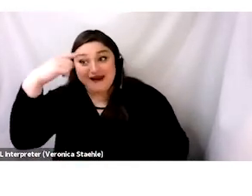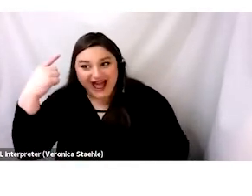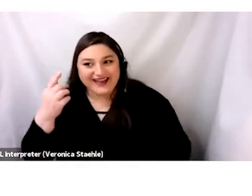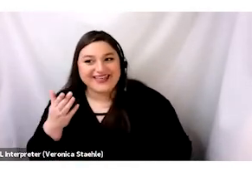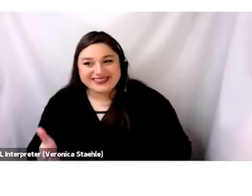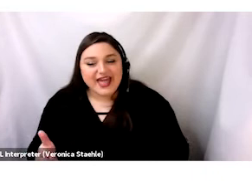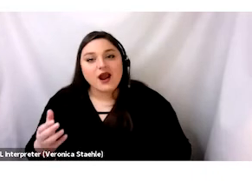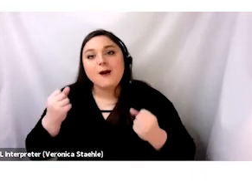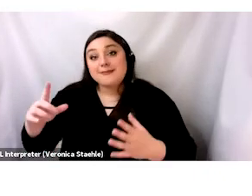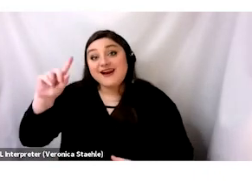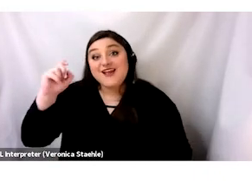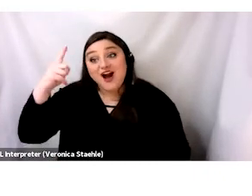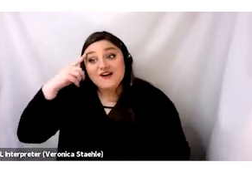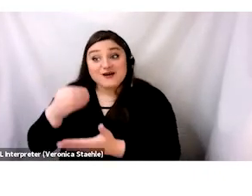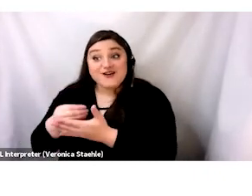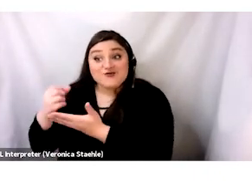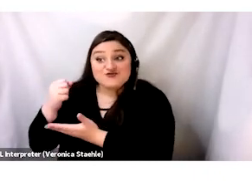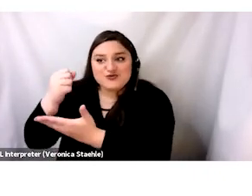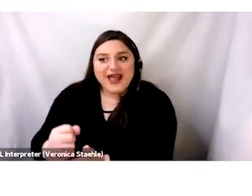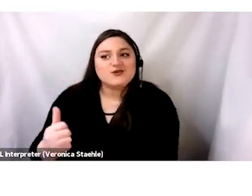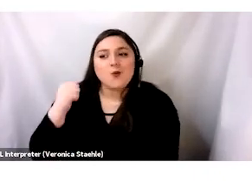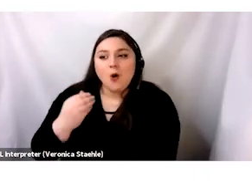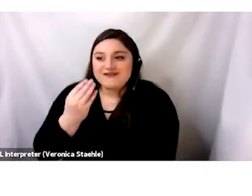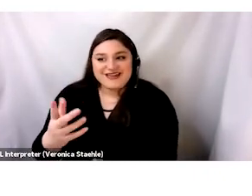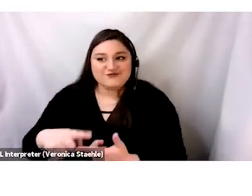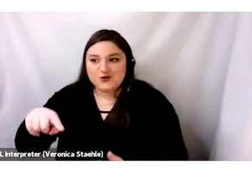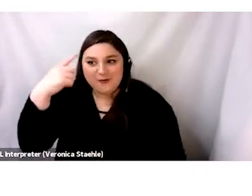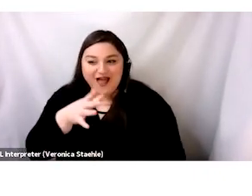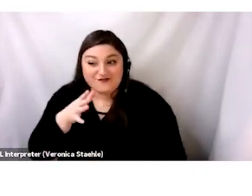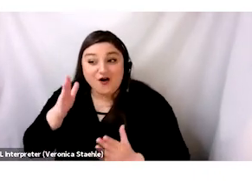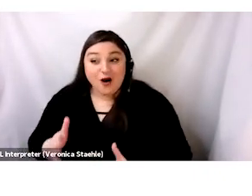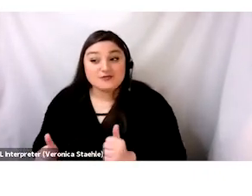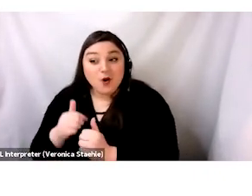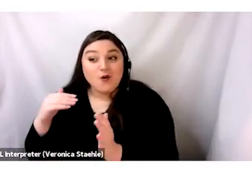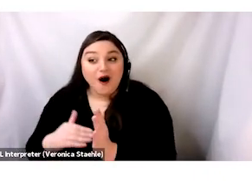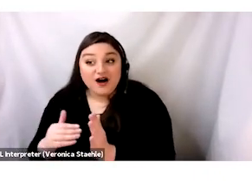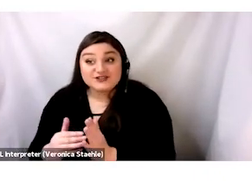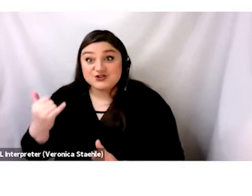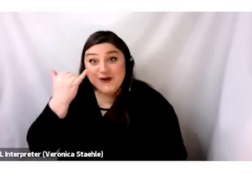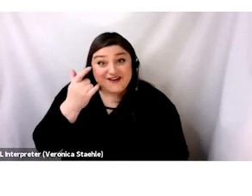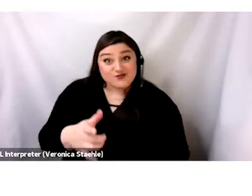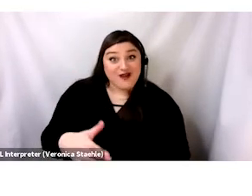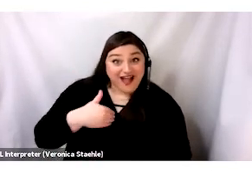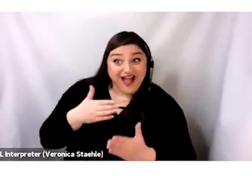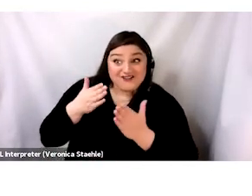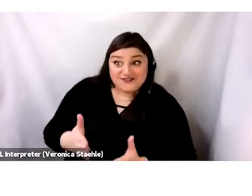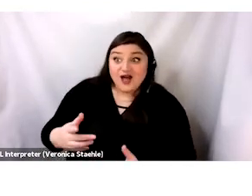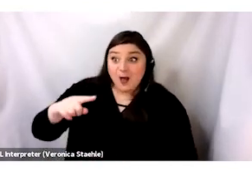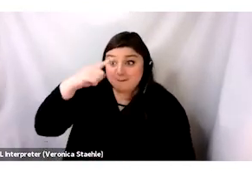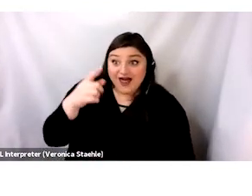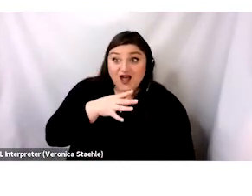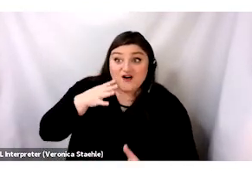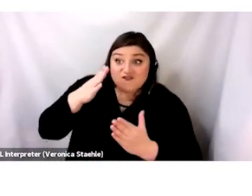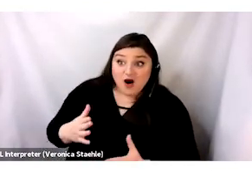very hard for Black farmers to own land or maintain their farms. So it's really important when you do have intergenerational Black American